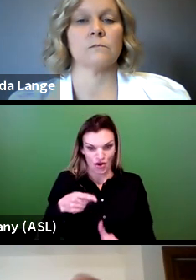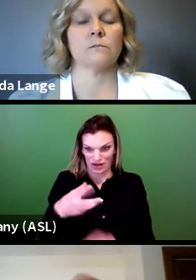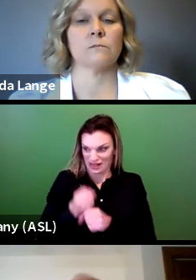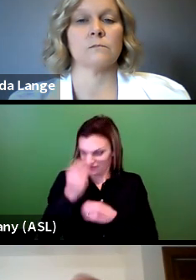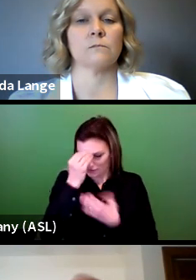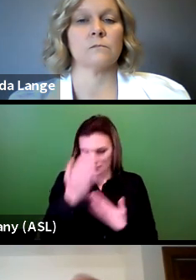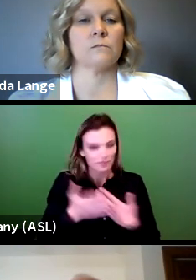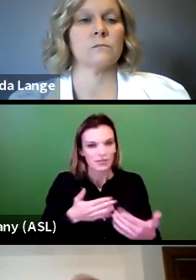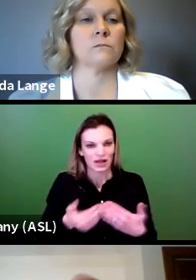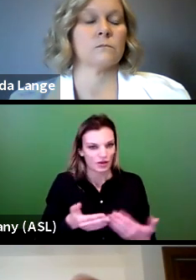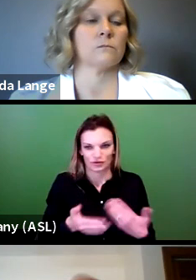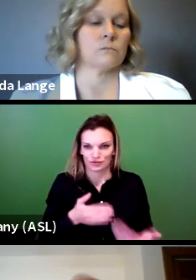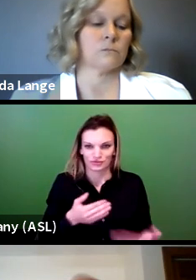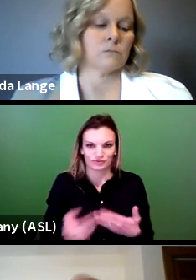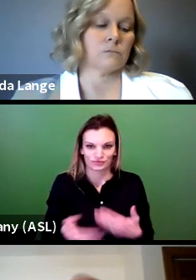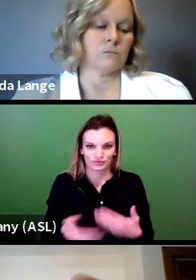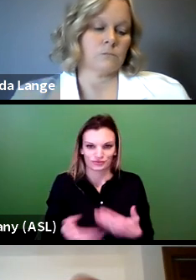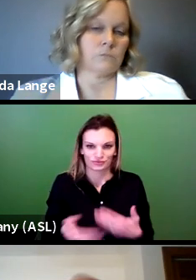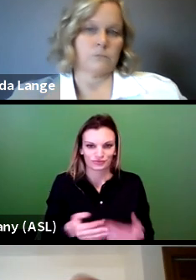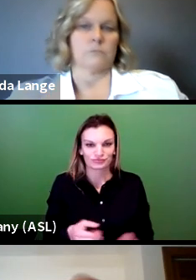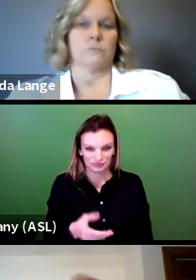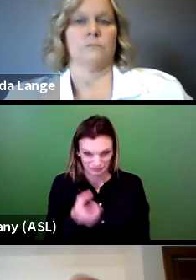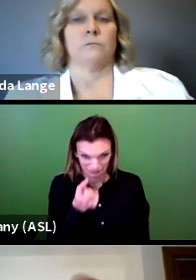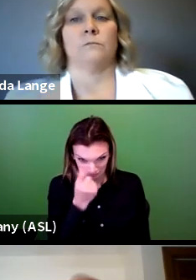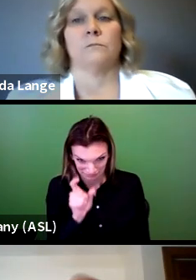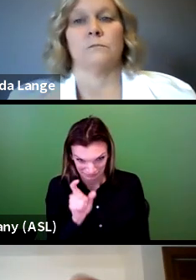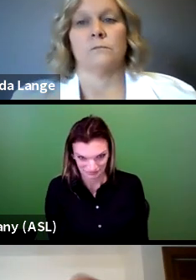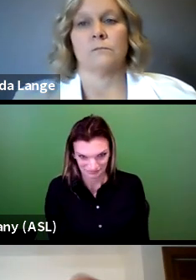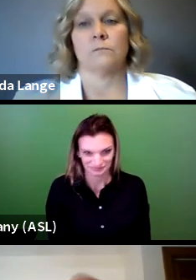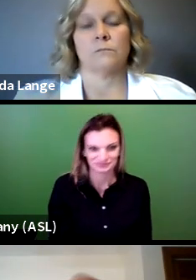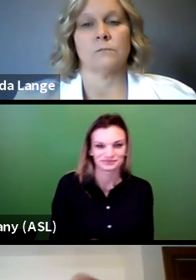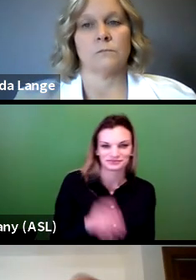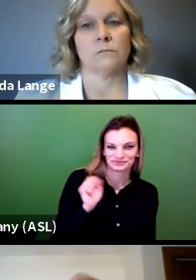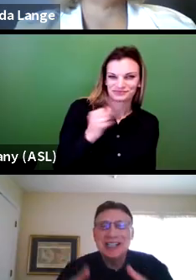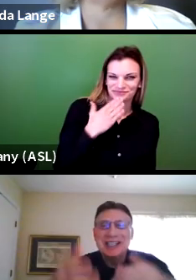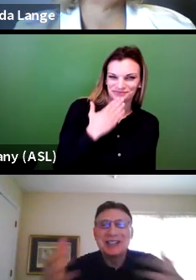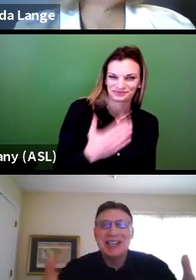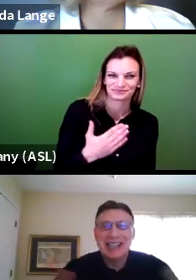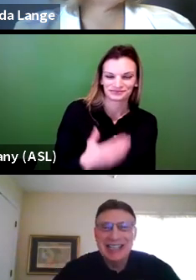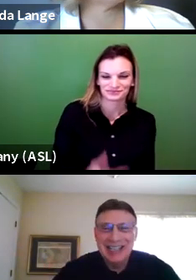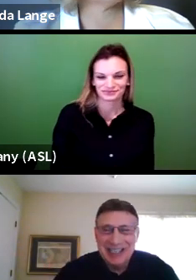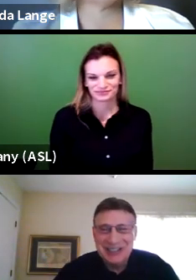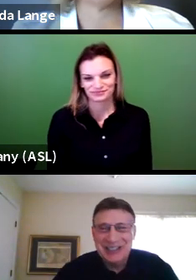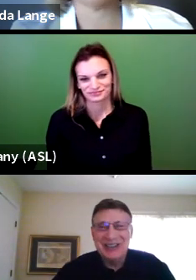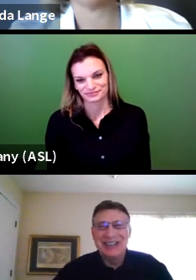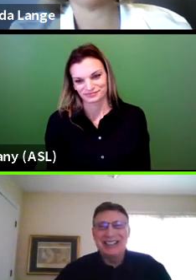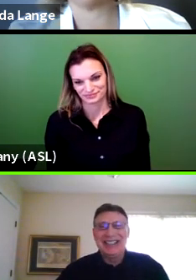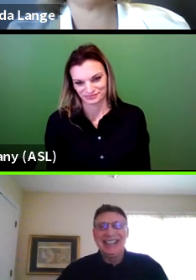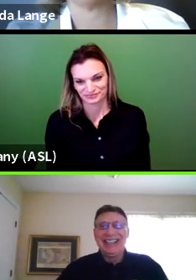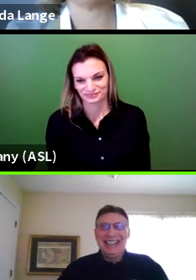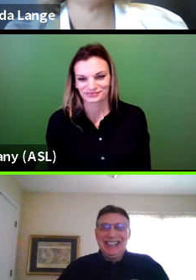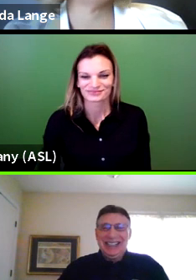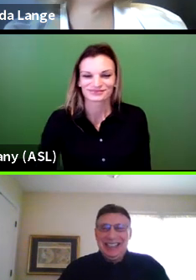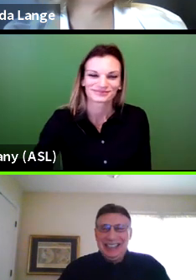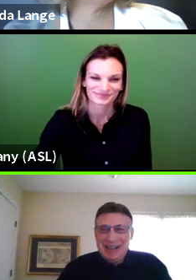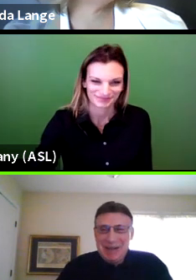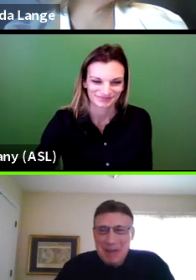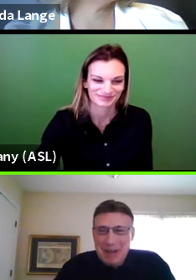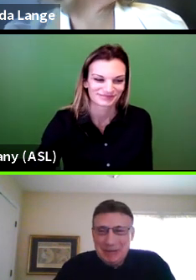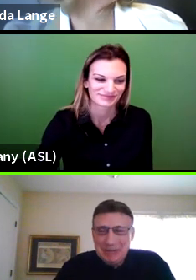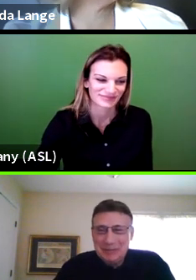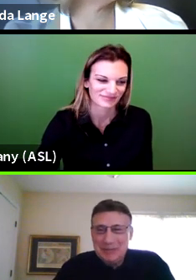nature of the record. Does that help, Cynthia? Yeah. At least answers the question. It doesn't allay any concerns.